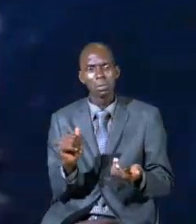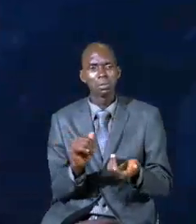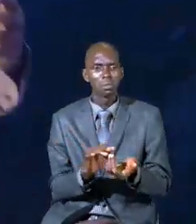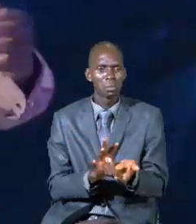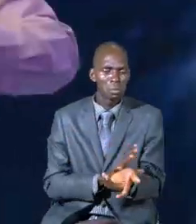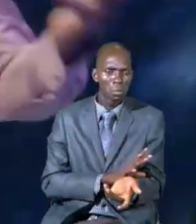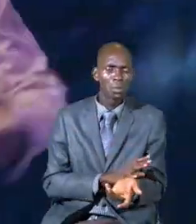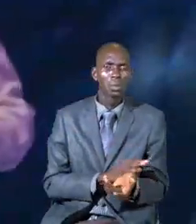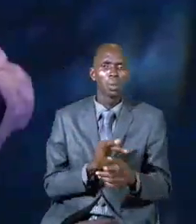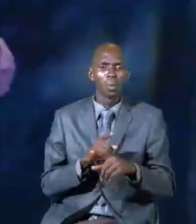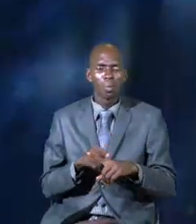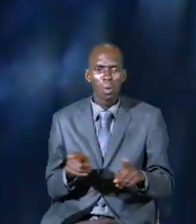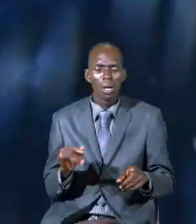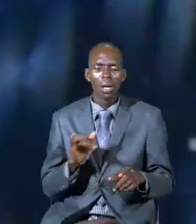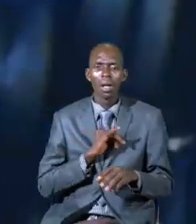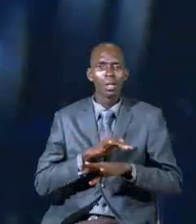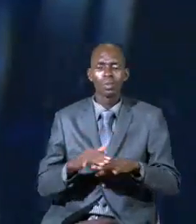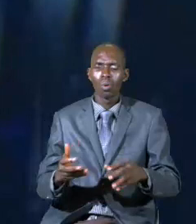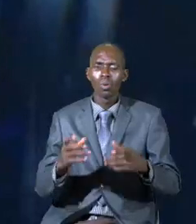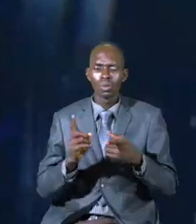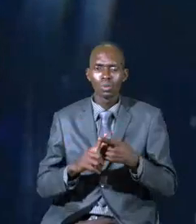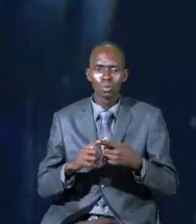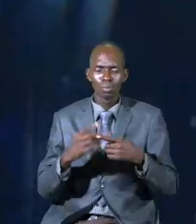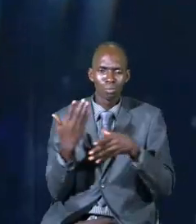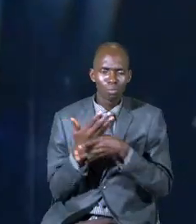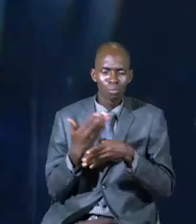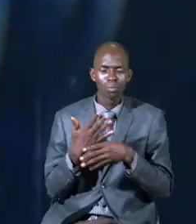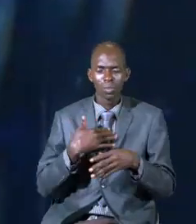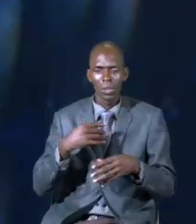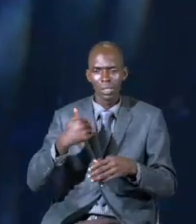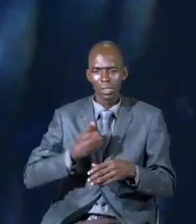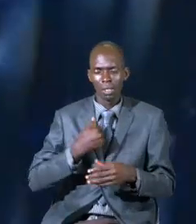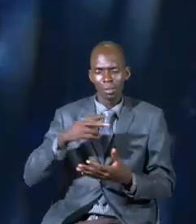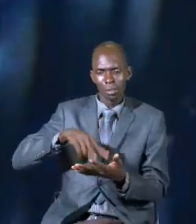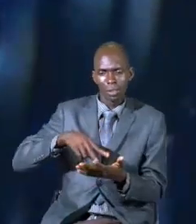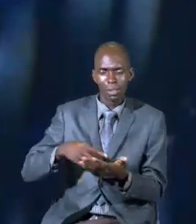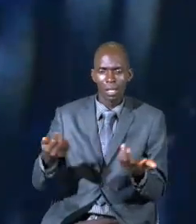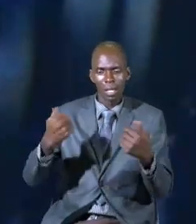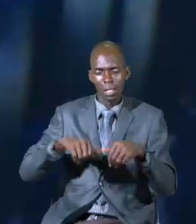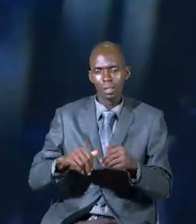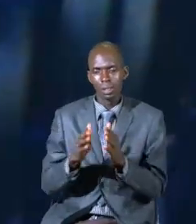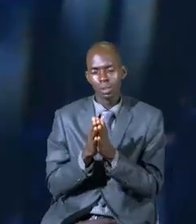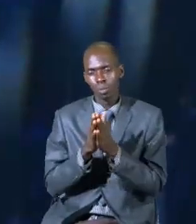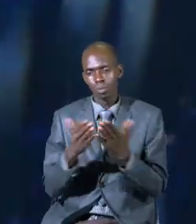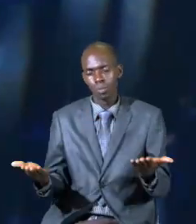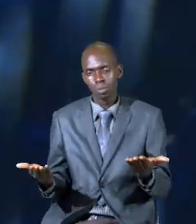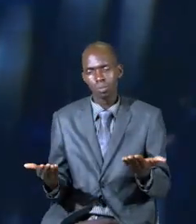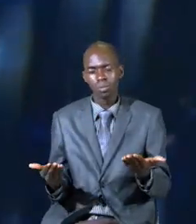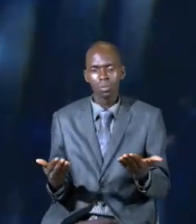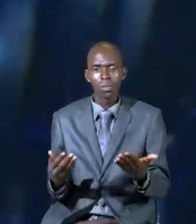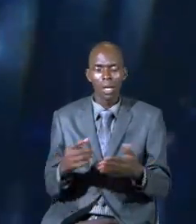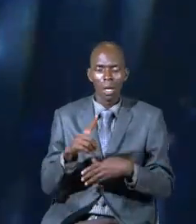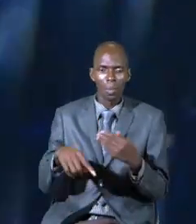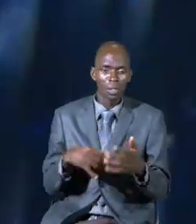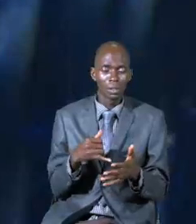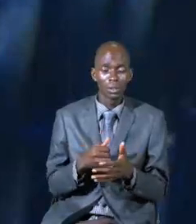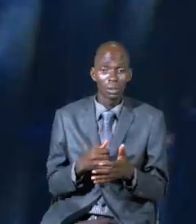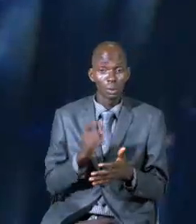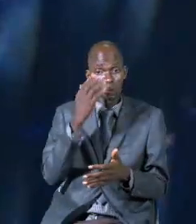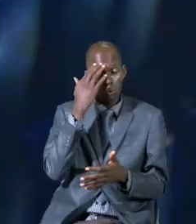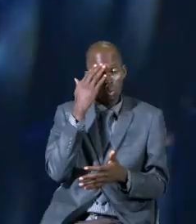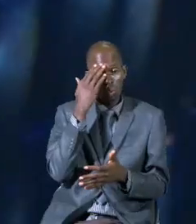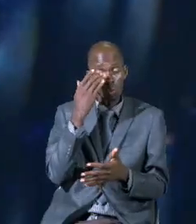want to bother myself reading any manual about anything, you know what? That computer will not